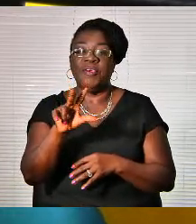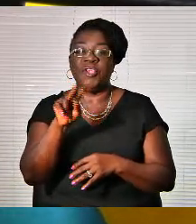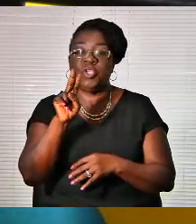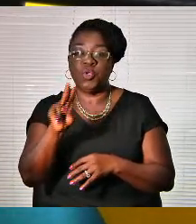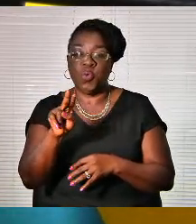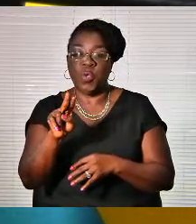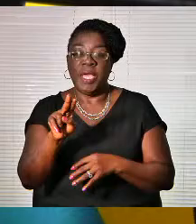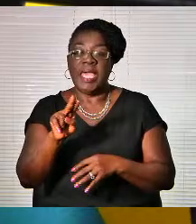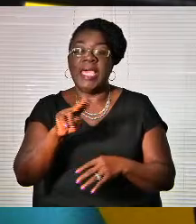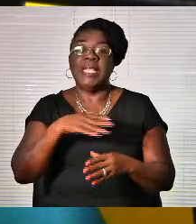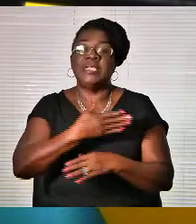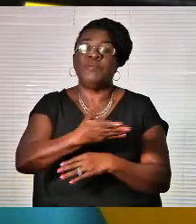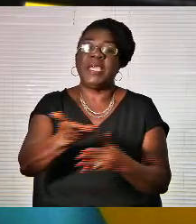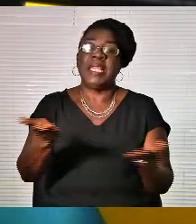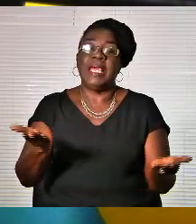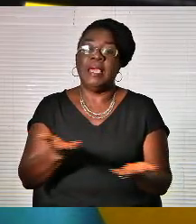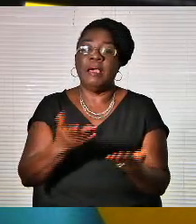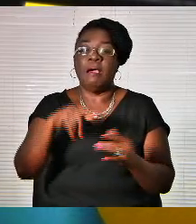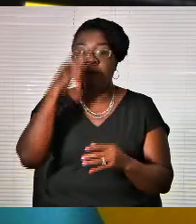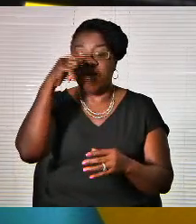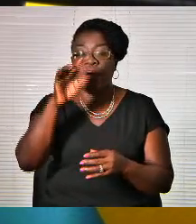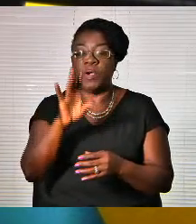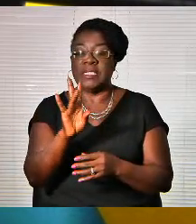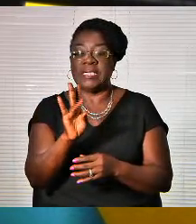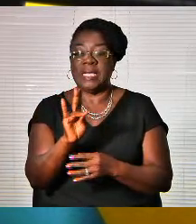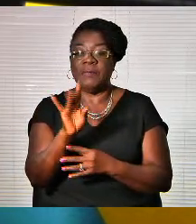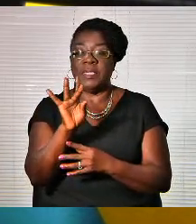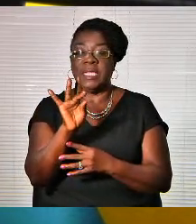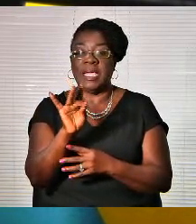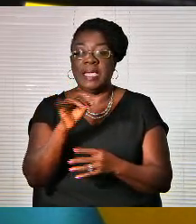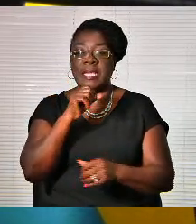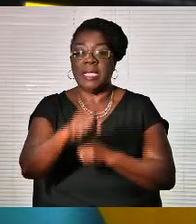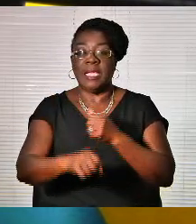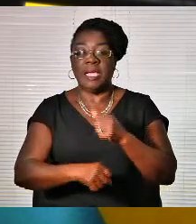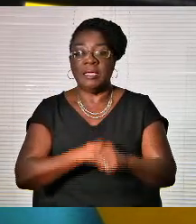for 78 years.